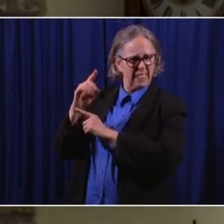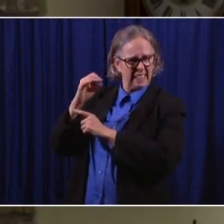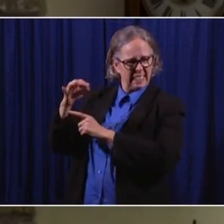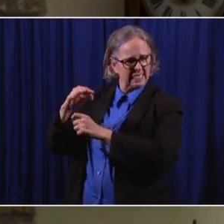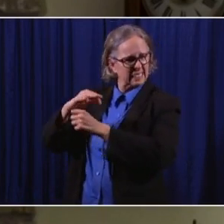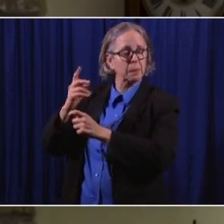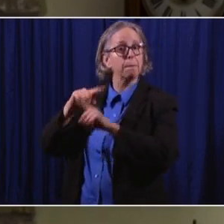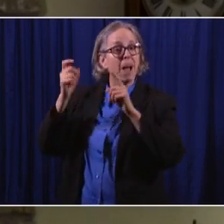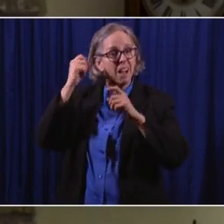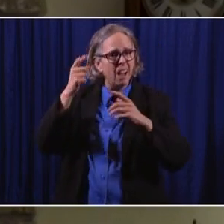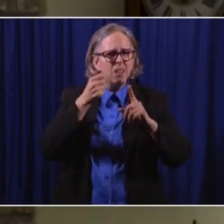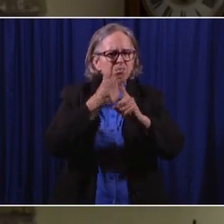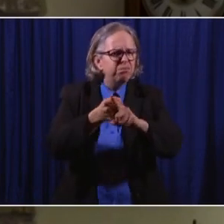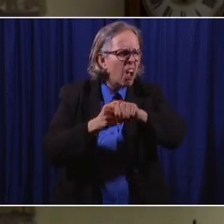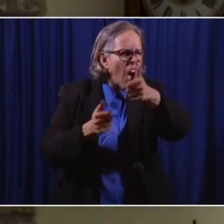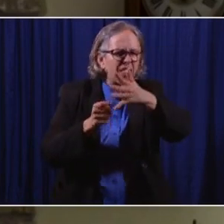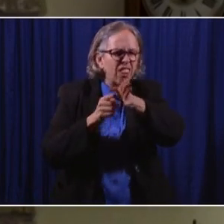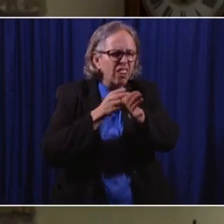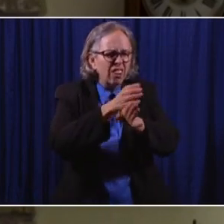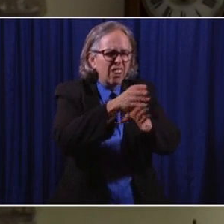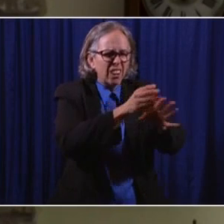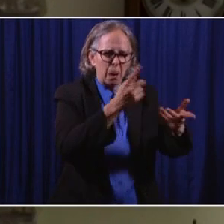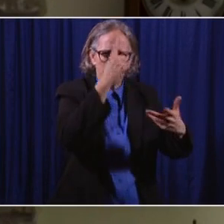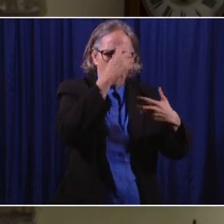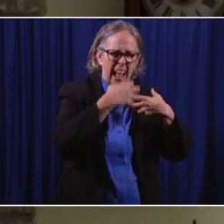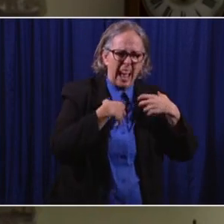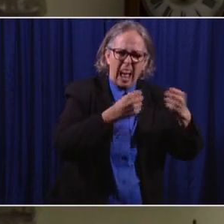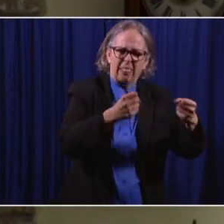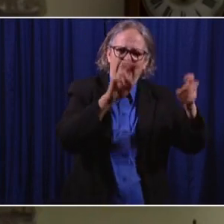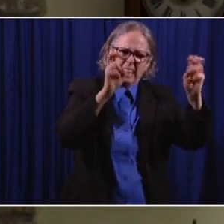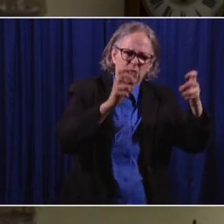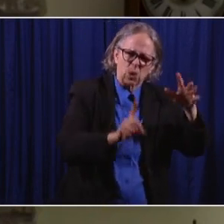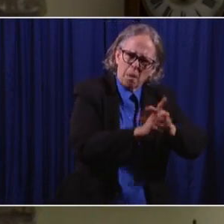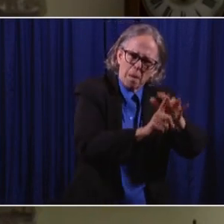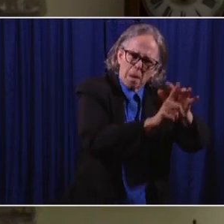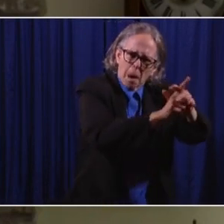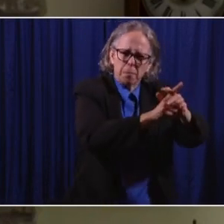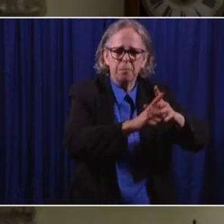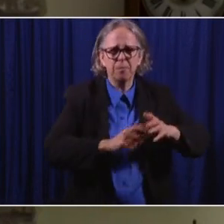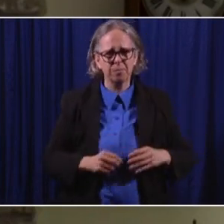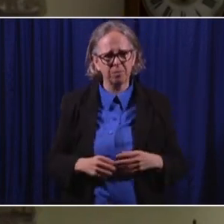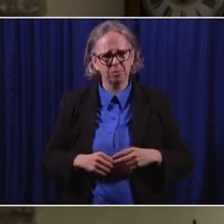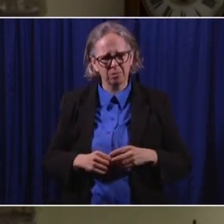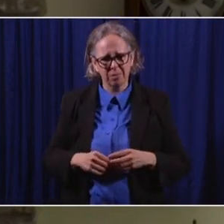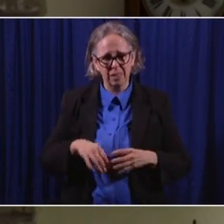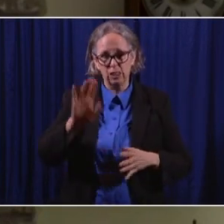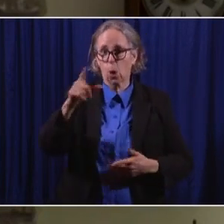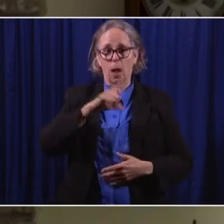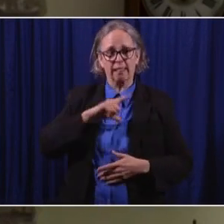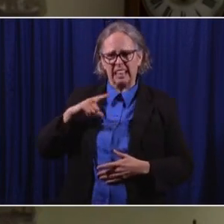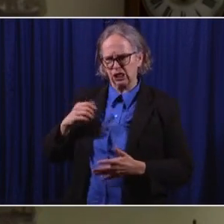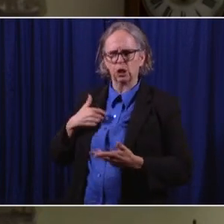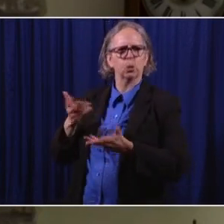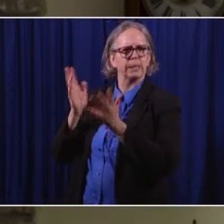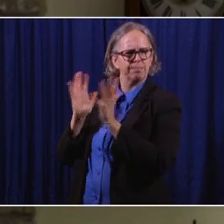health. We're again working with the state legislature, and I hope to have some announcement coming